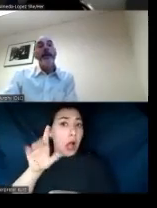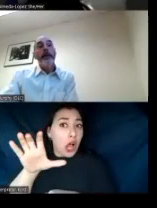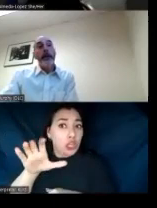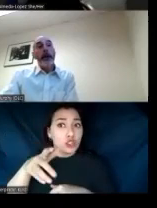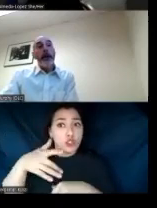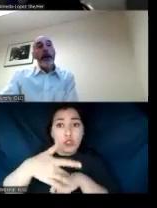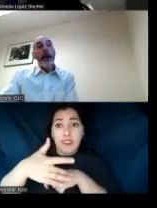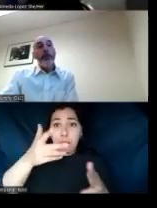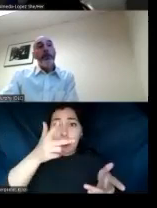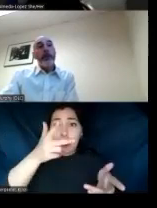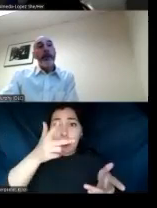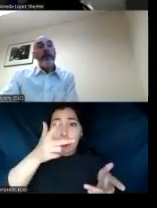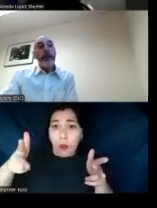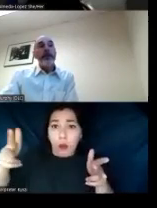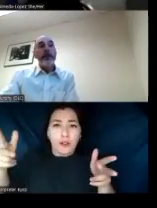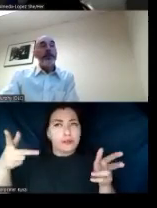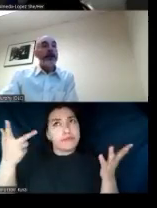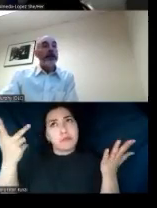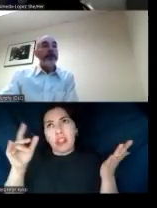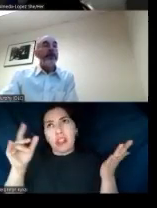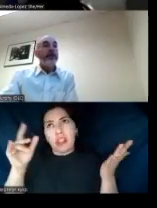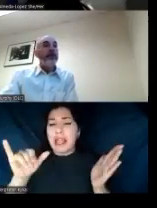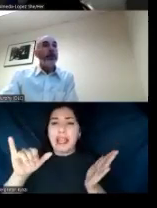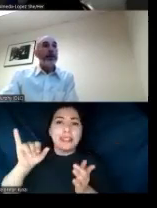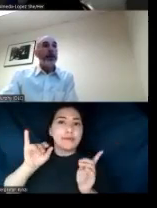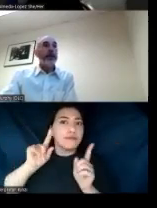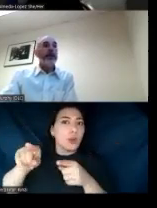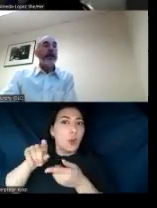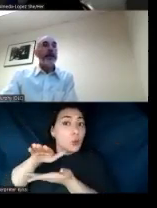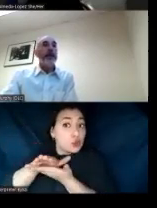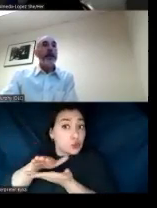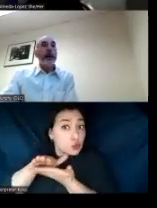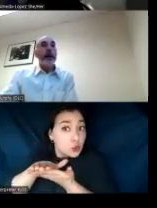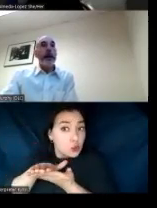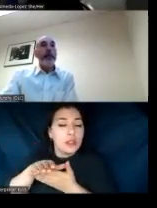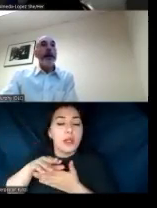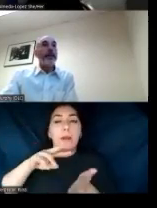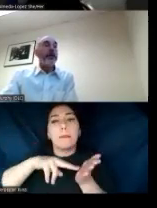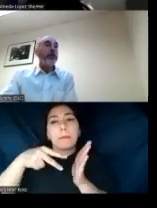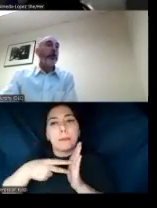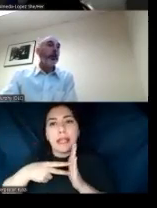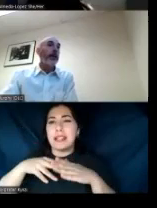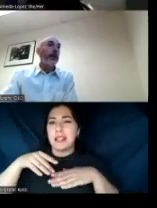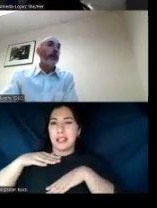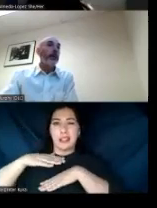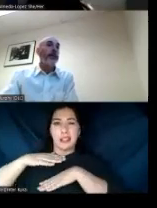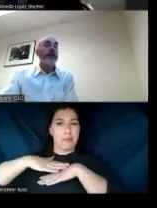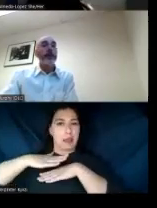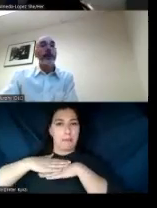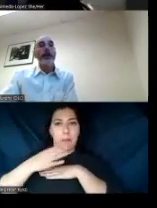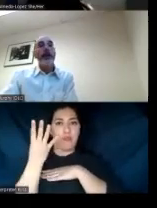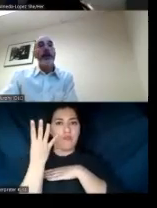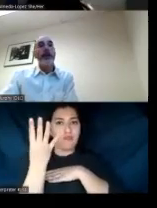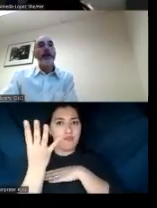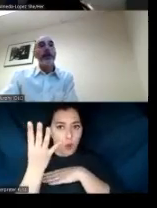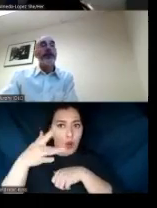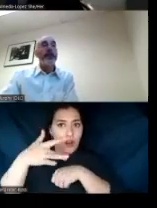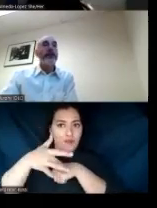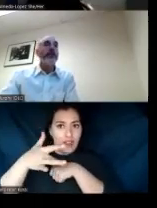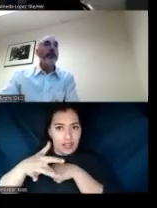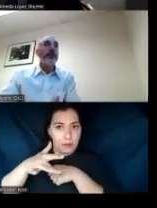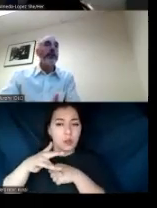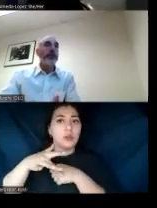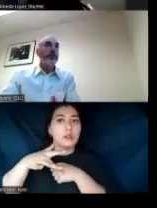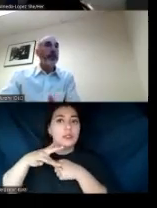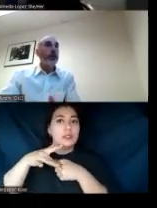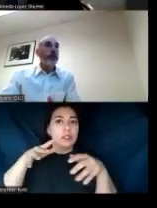that, there would need to be at least 4 designated accessible parking spaces. So if you